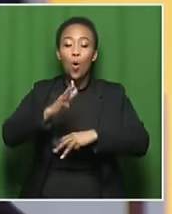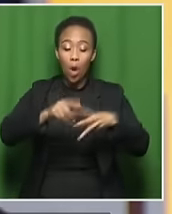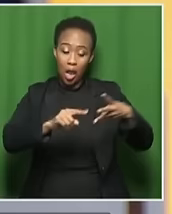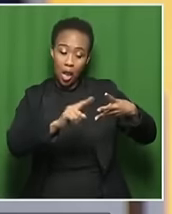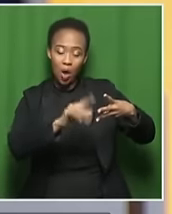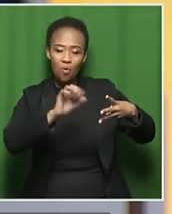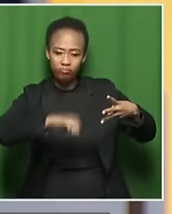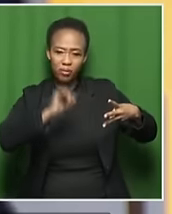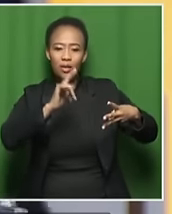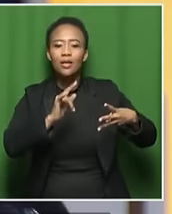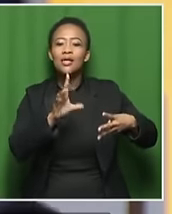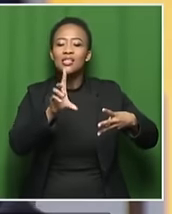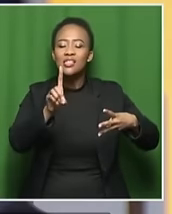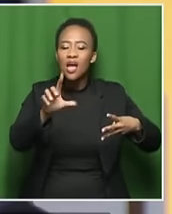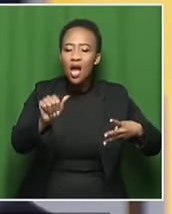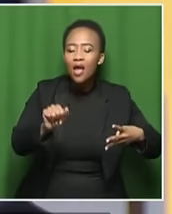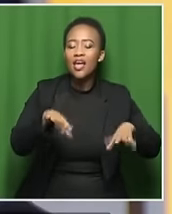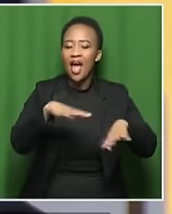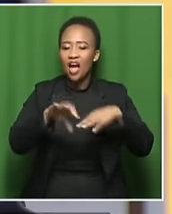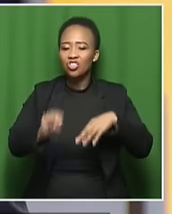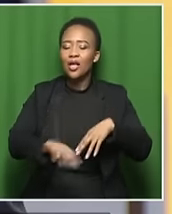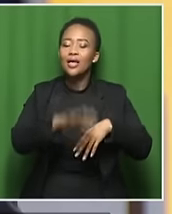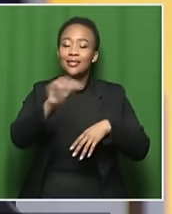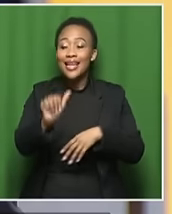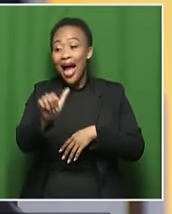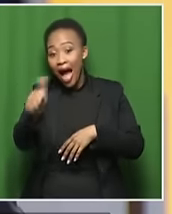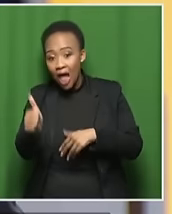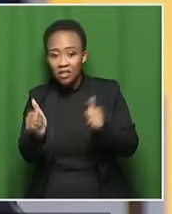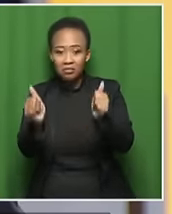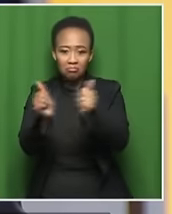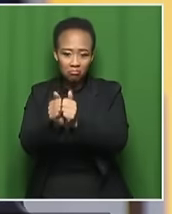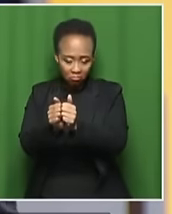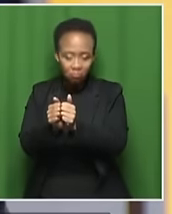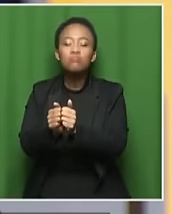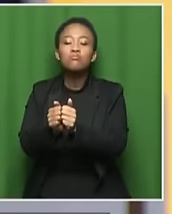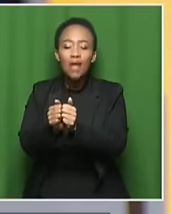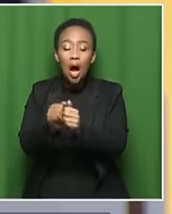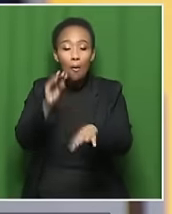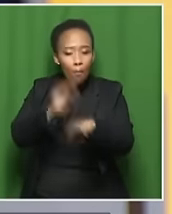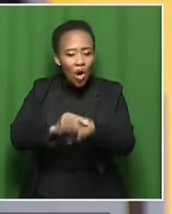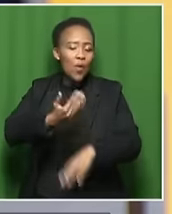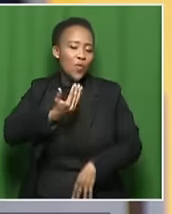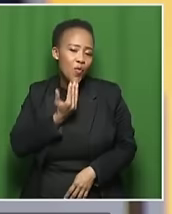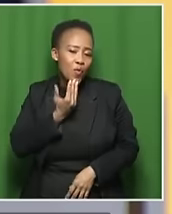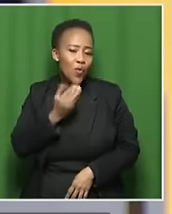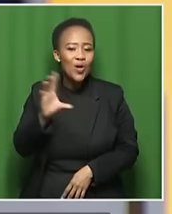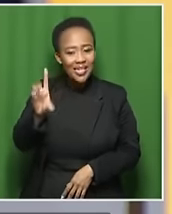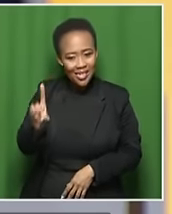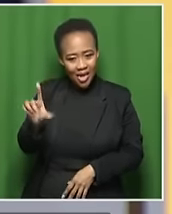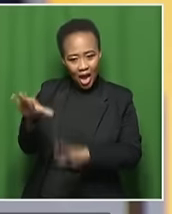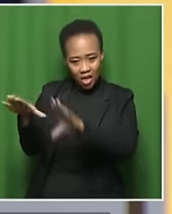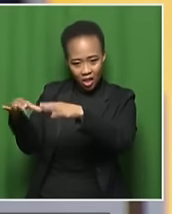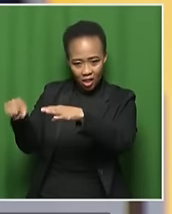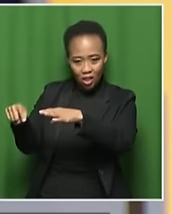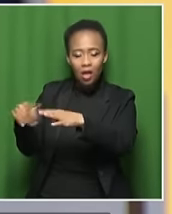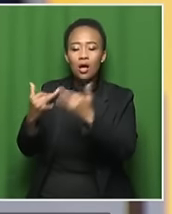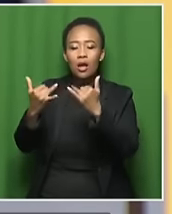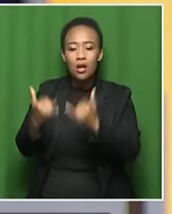DA, ActionSA and others, the problem was the DA. The coalition that we have now